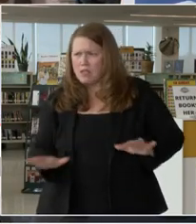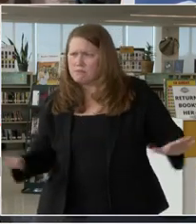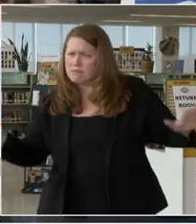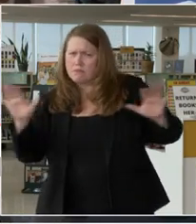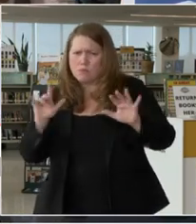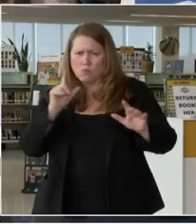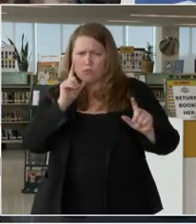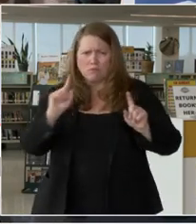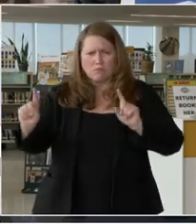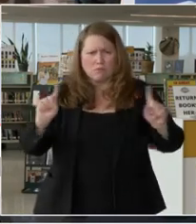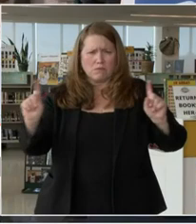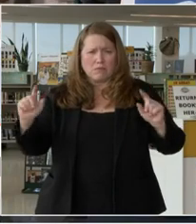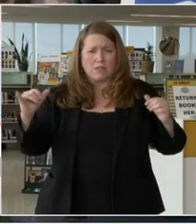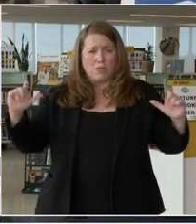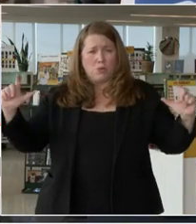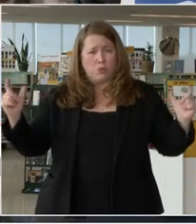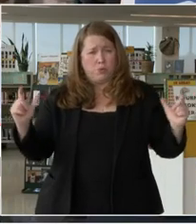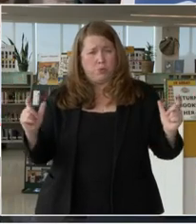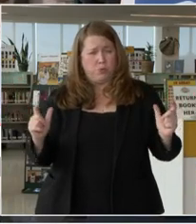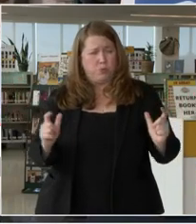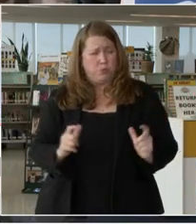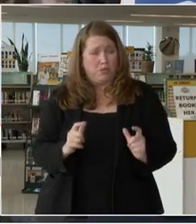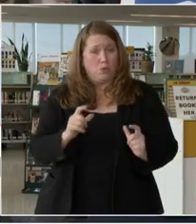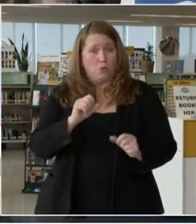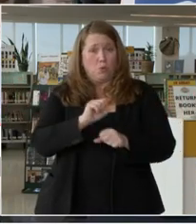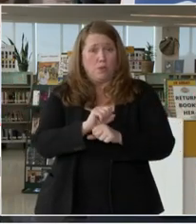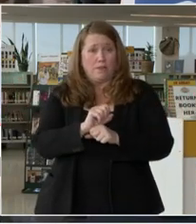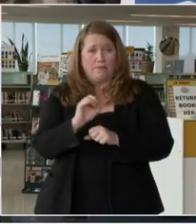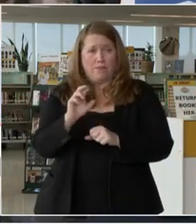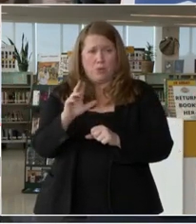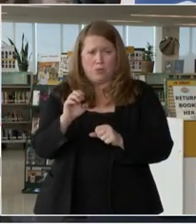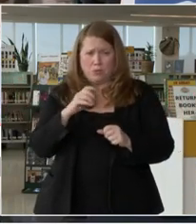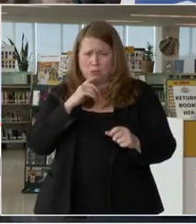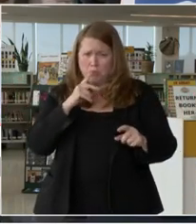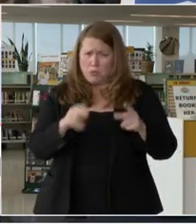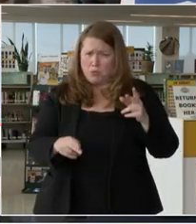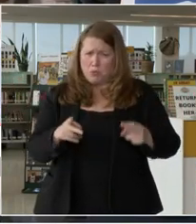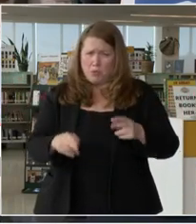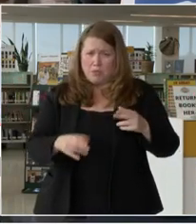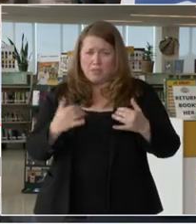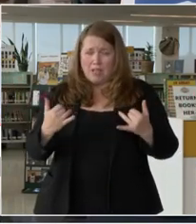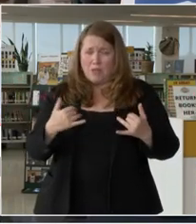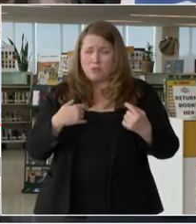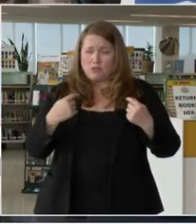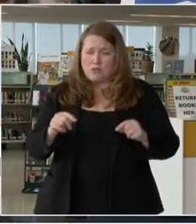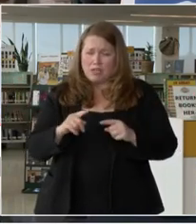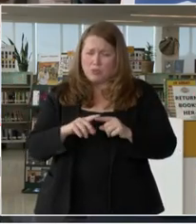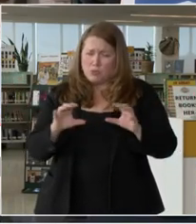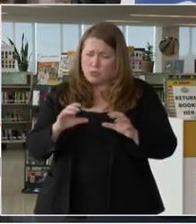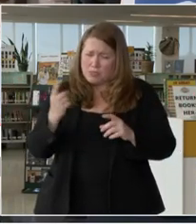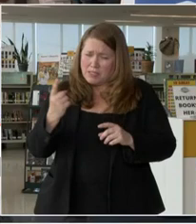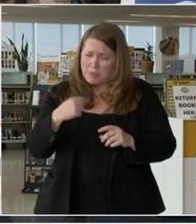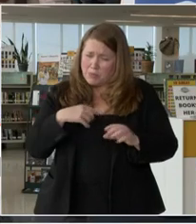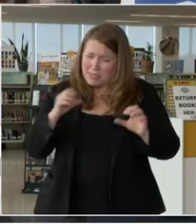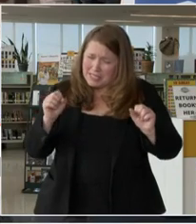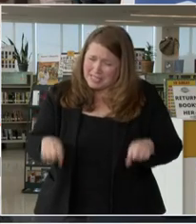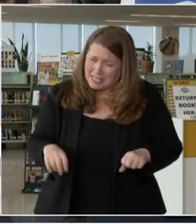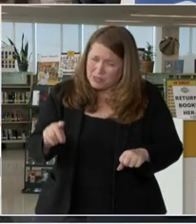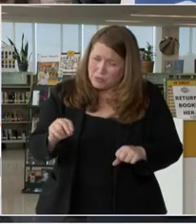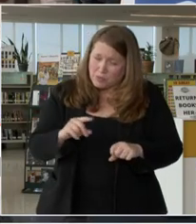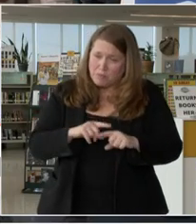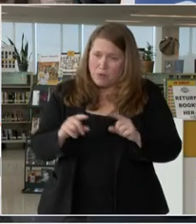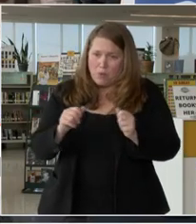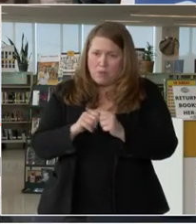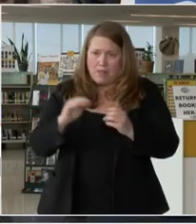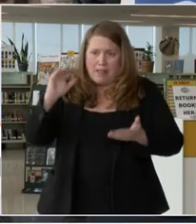shrinking workforce, that is real. Trying to make sure that we do the things that we need to do to fight crime, but also making sure that we do